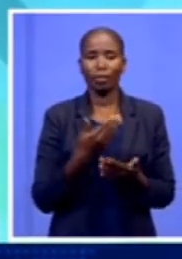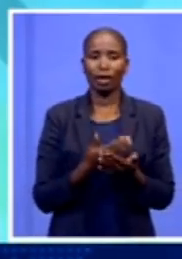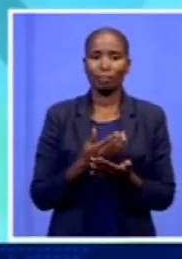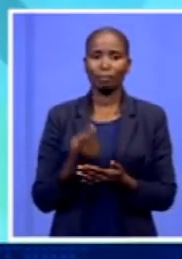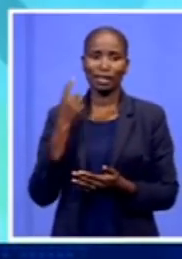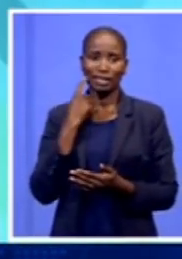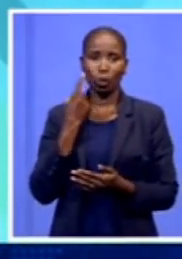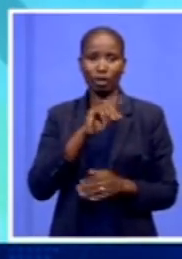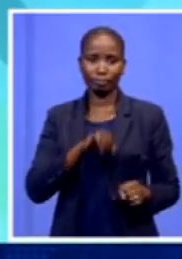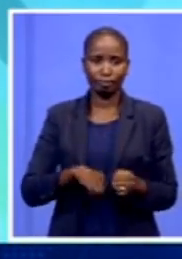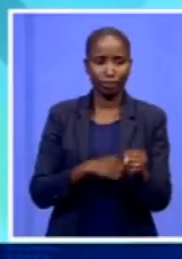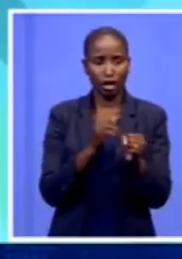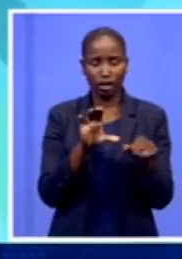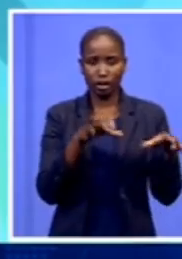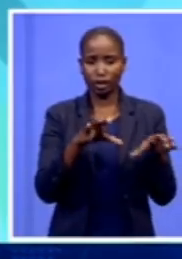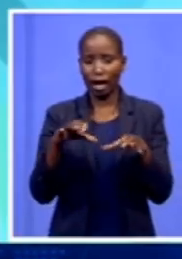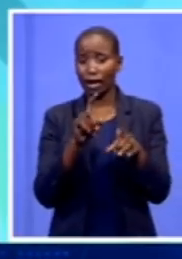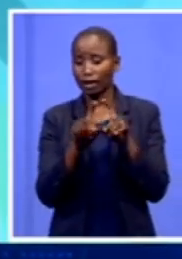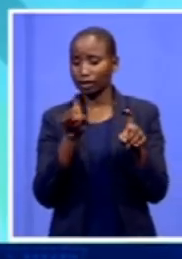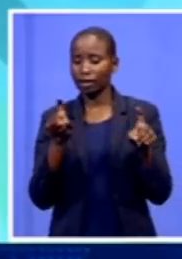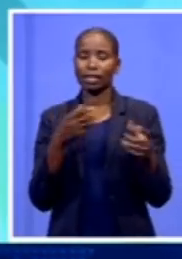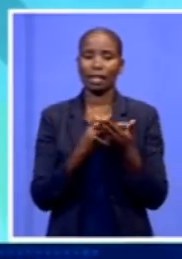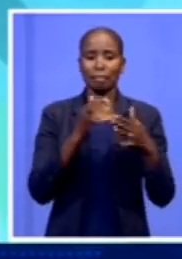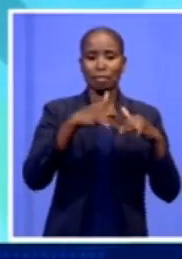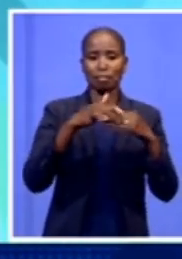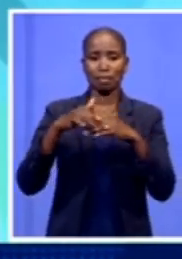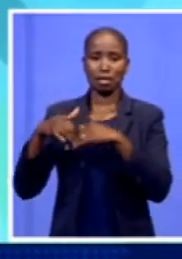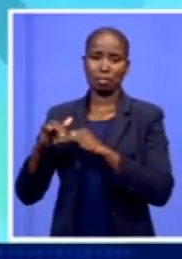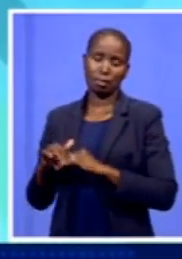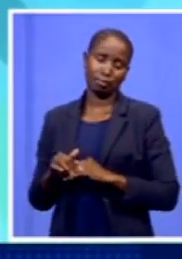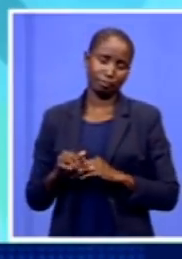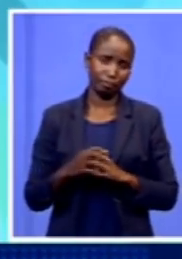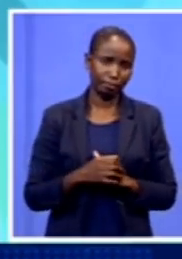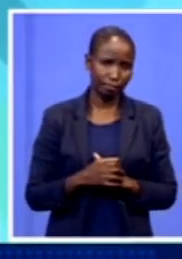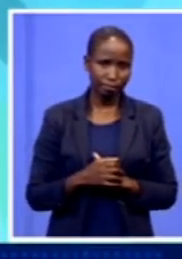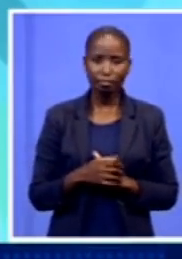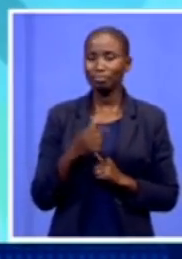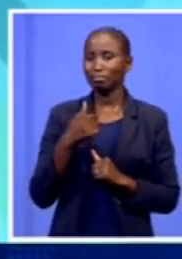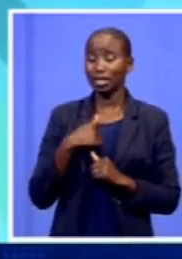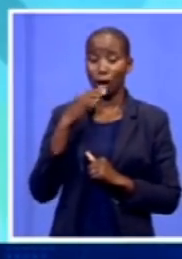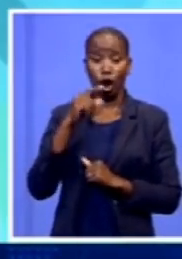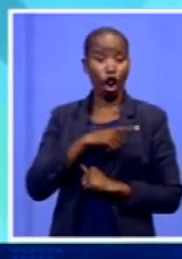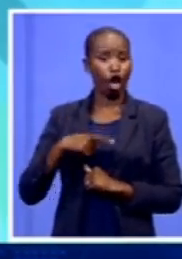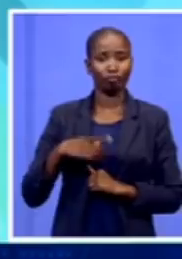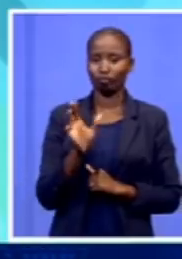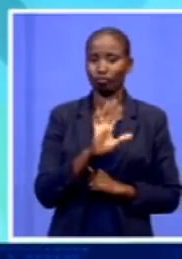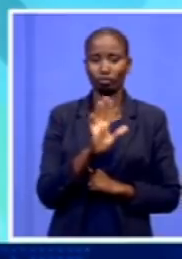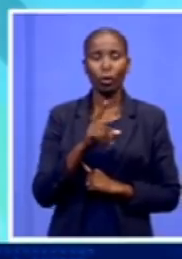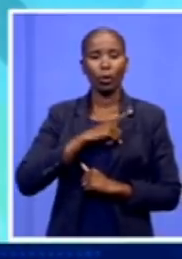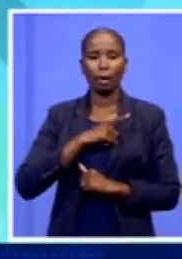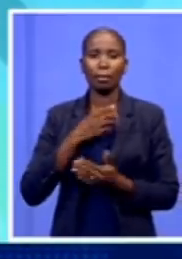pharmaceutical sector to develop. I'm not going to speak at length. I just wanted to say that you can count on the European Union